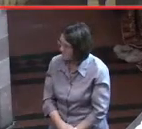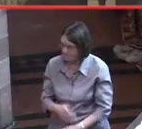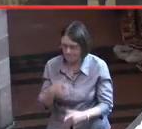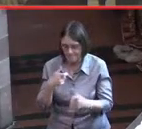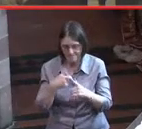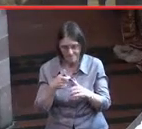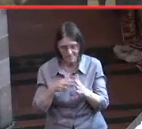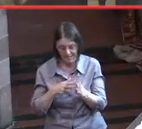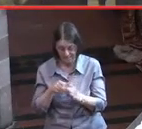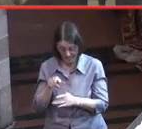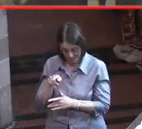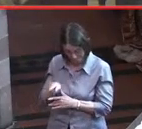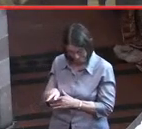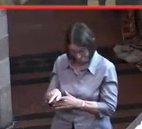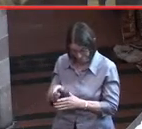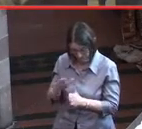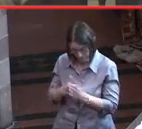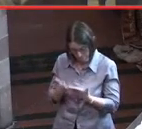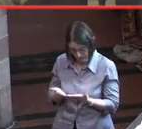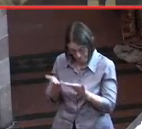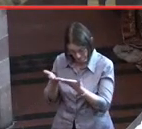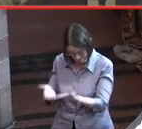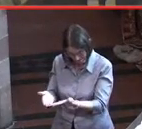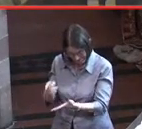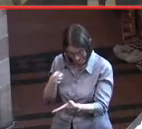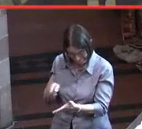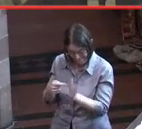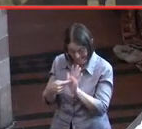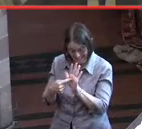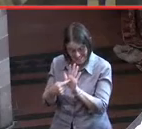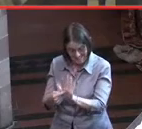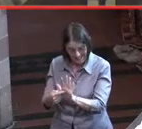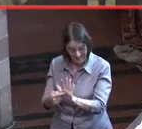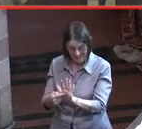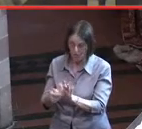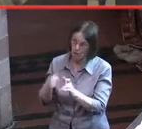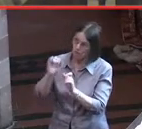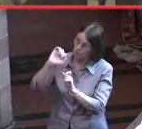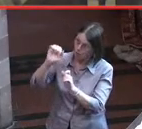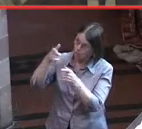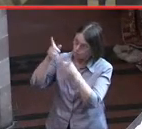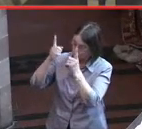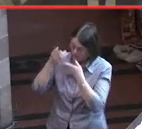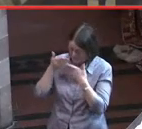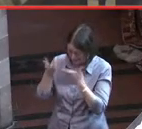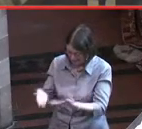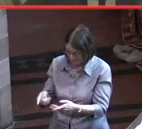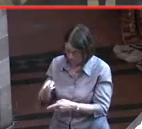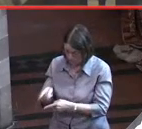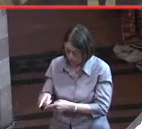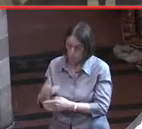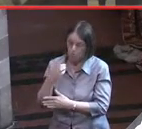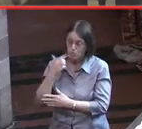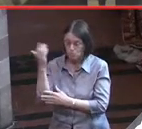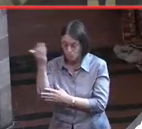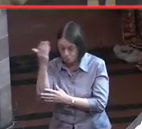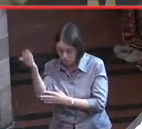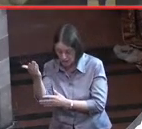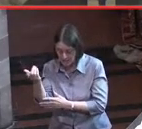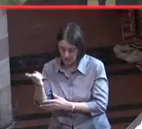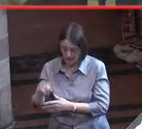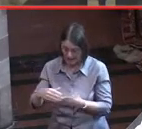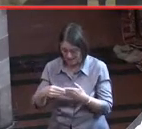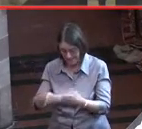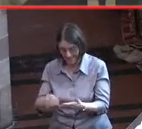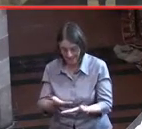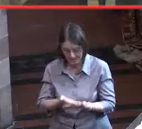Kevin, receive this Bible as a sign of the authority committed to you this day to preach the Word of God and to